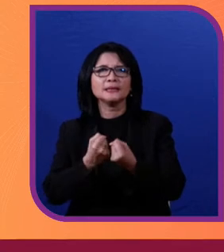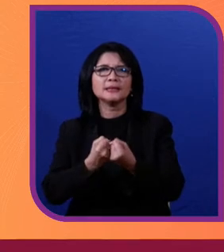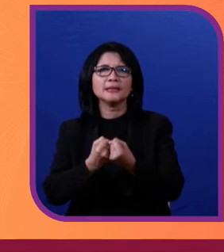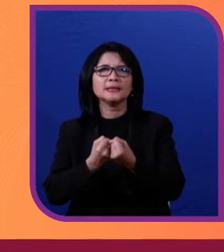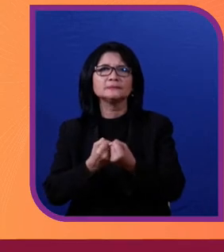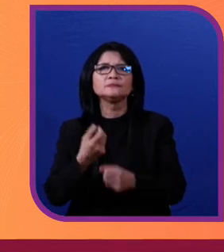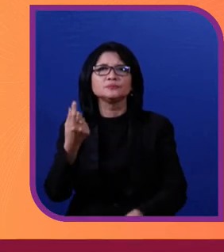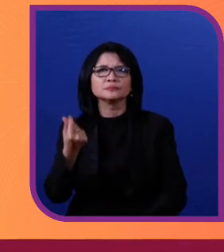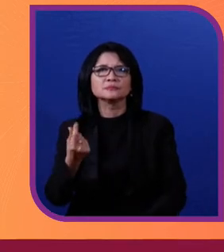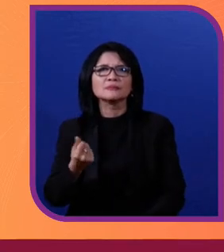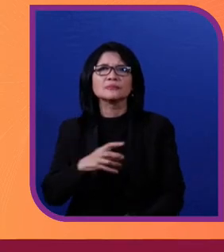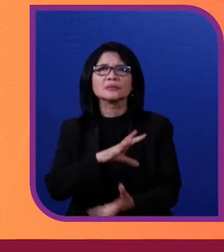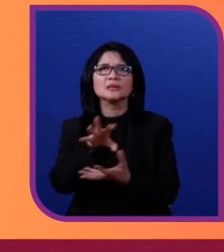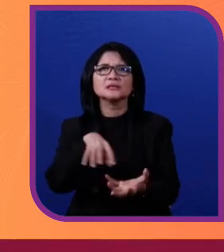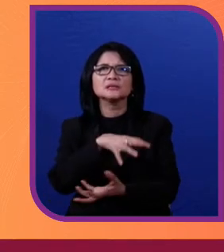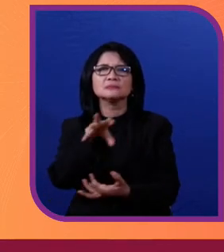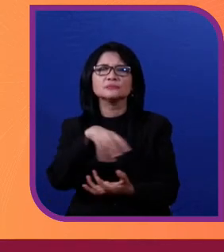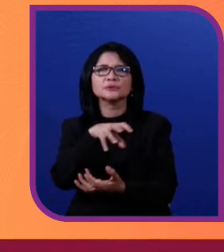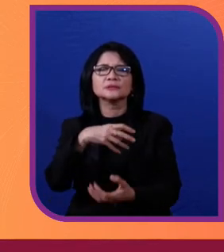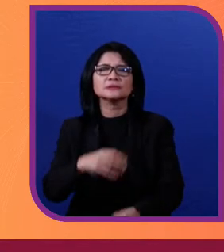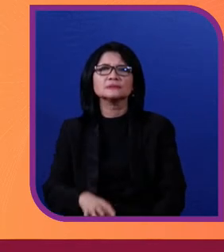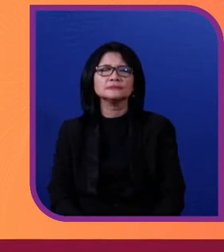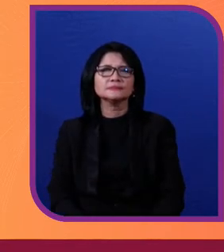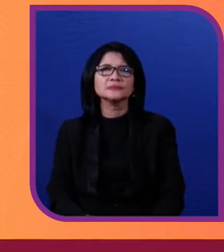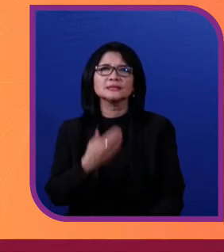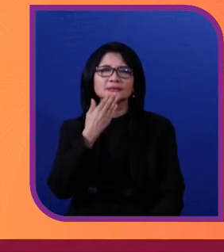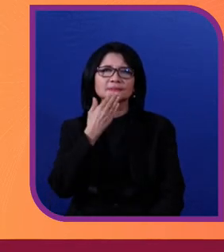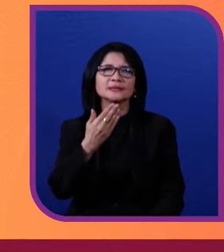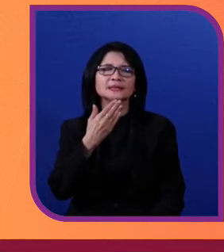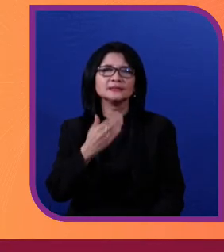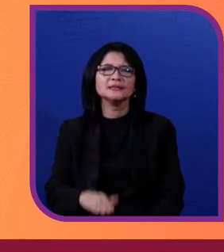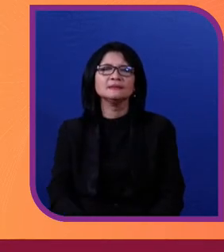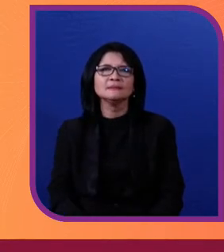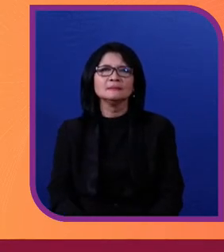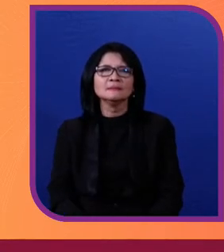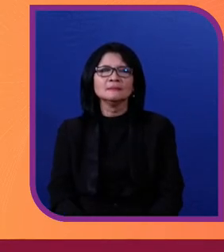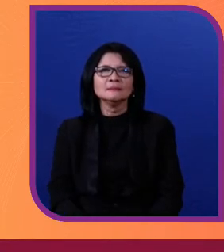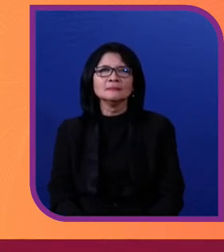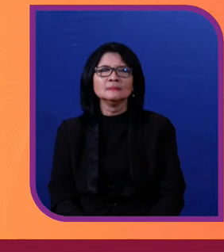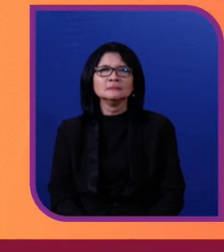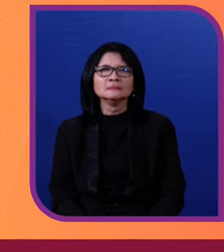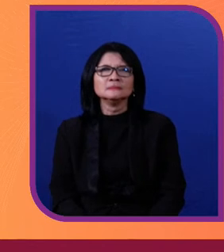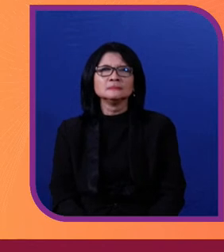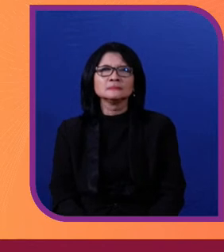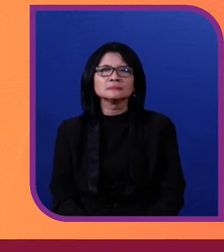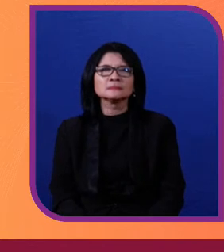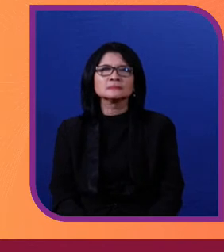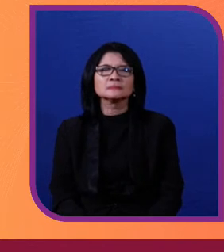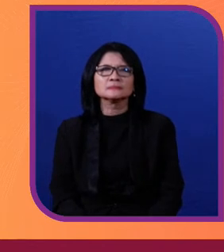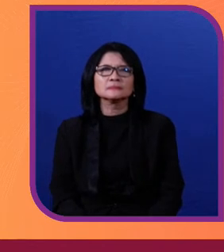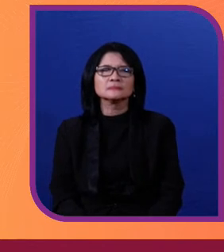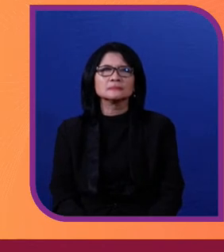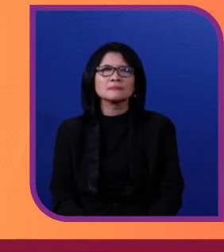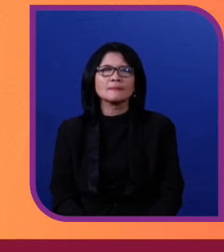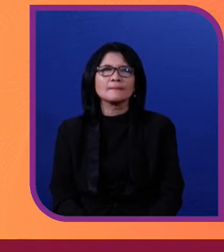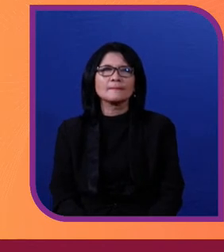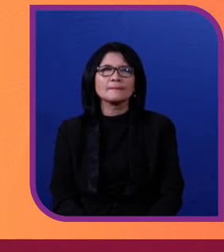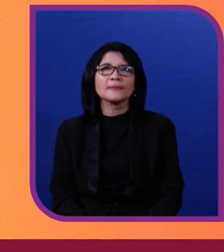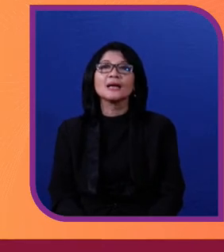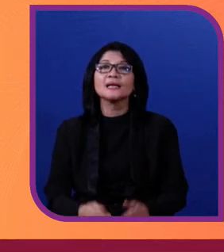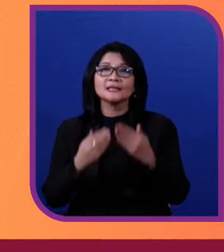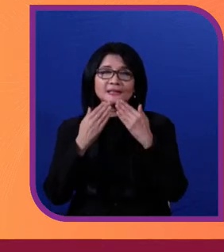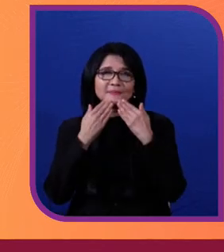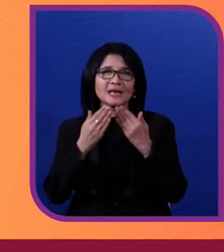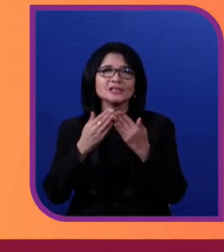Thank you AC bagus brino from Ministry of National development planning Thank you for sharing with us The